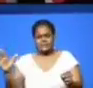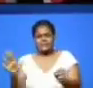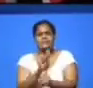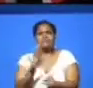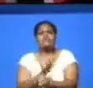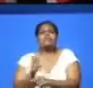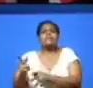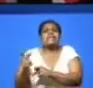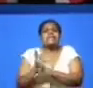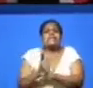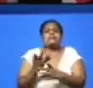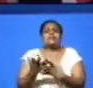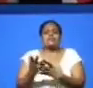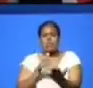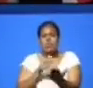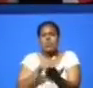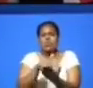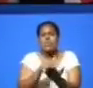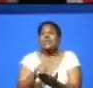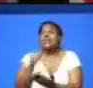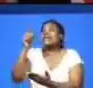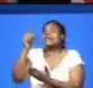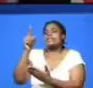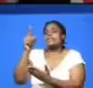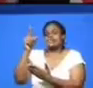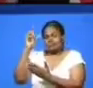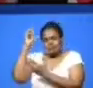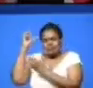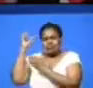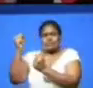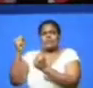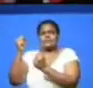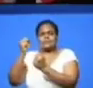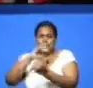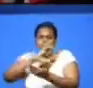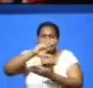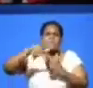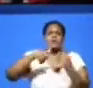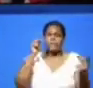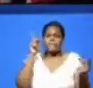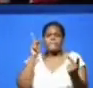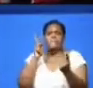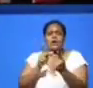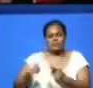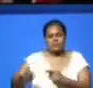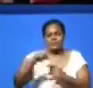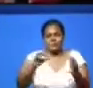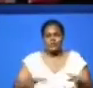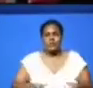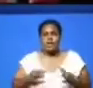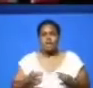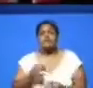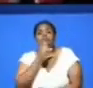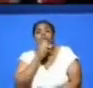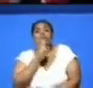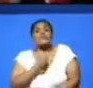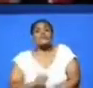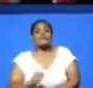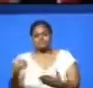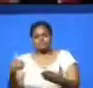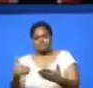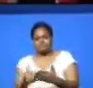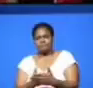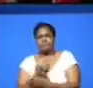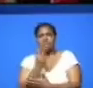you. For when you're weak, my strength is made perfect. The old and the new, these